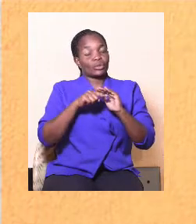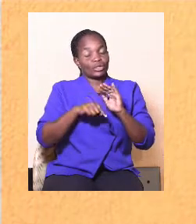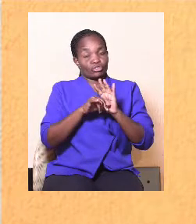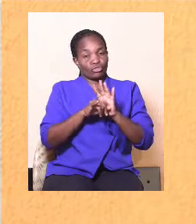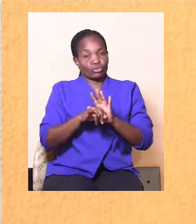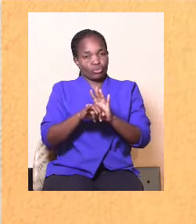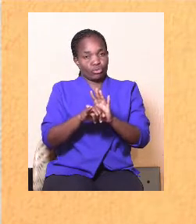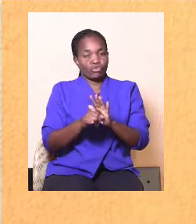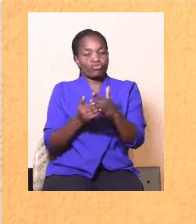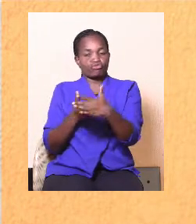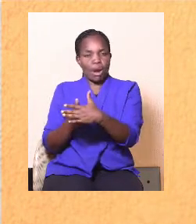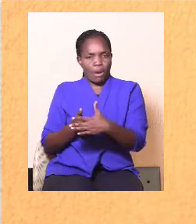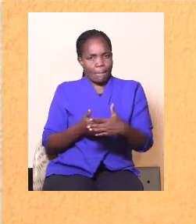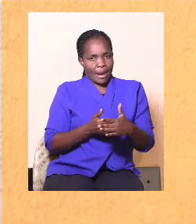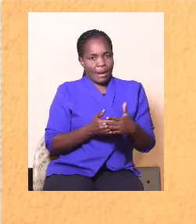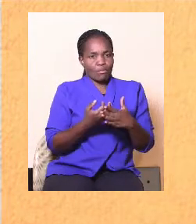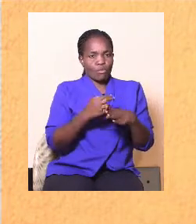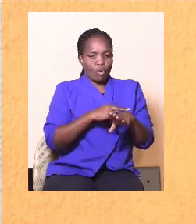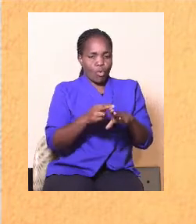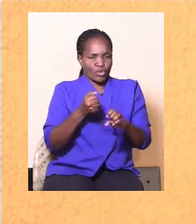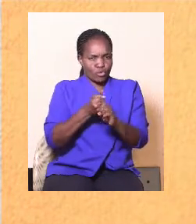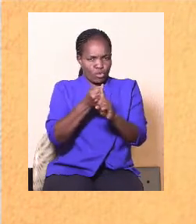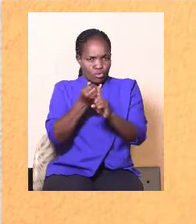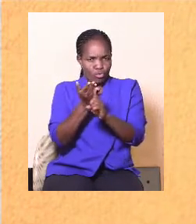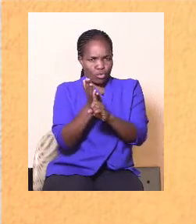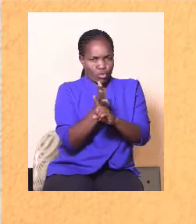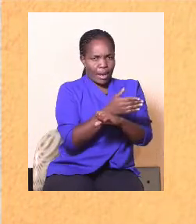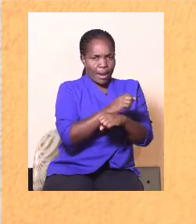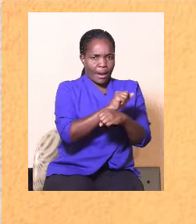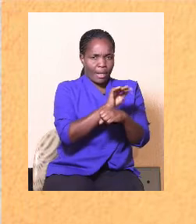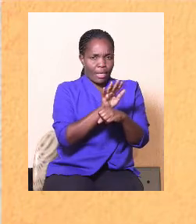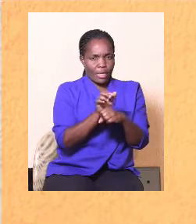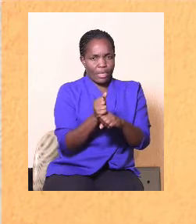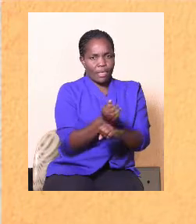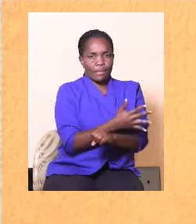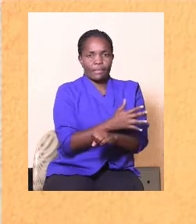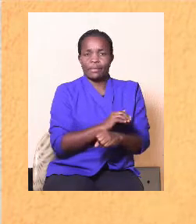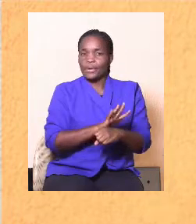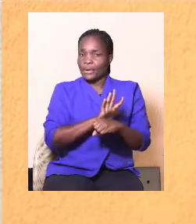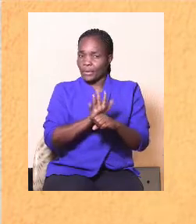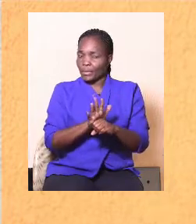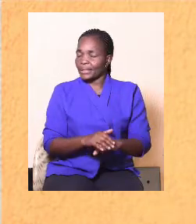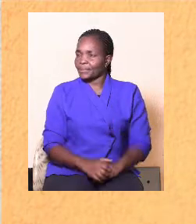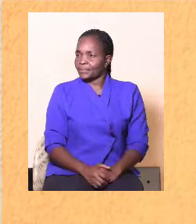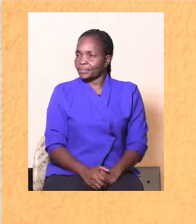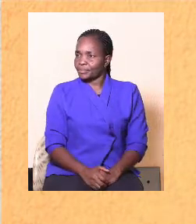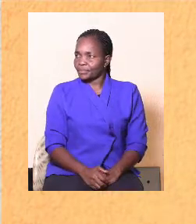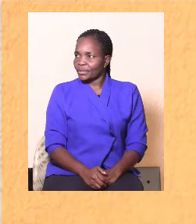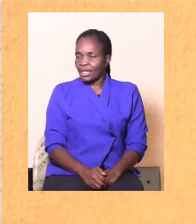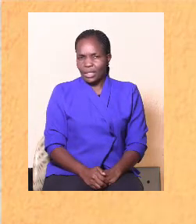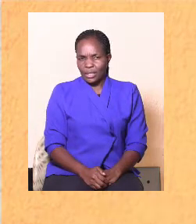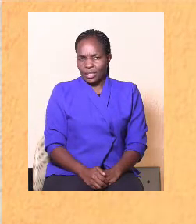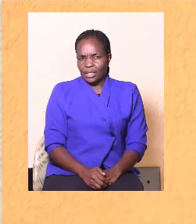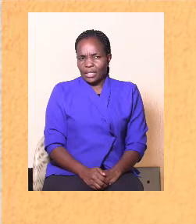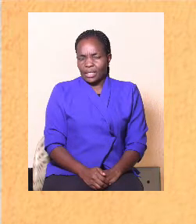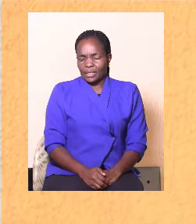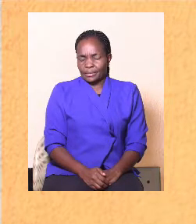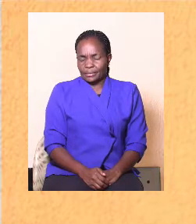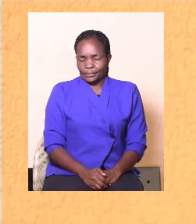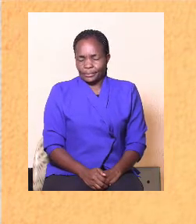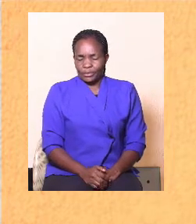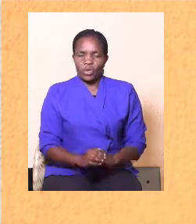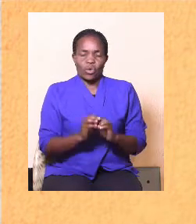limit and combat COVID-19. So those are the people who qualify. Who doesn't qualify?